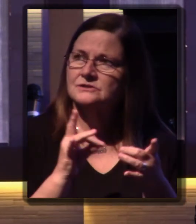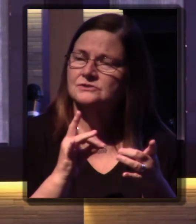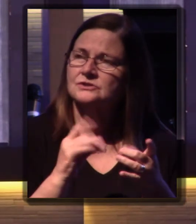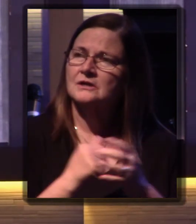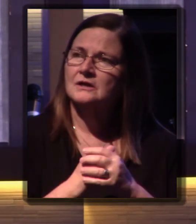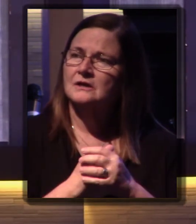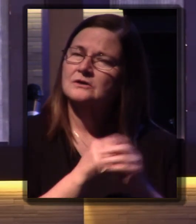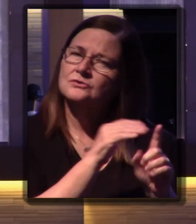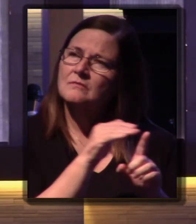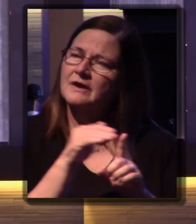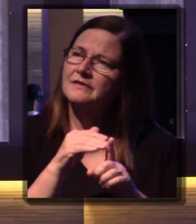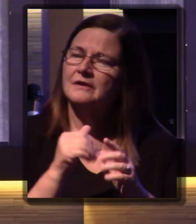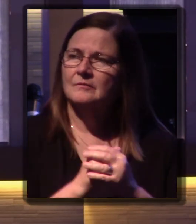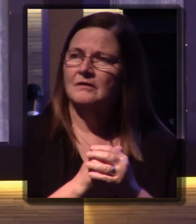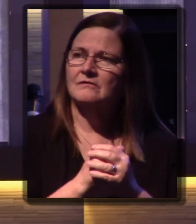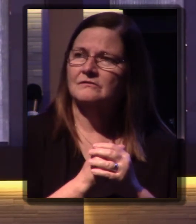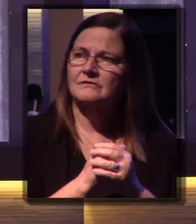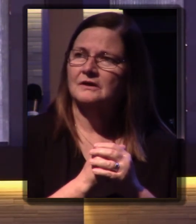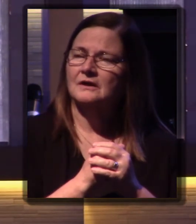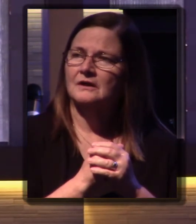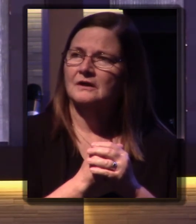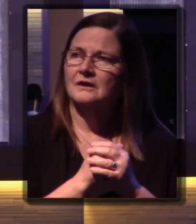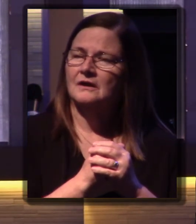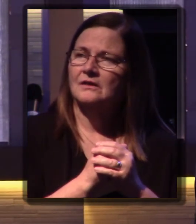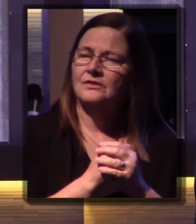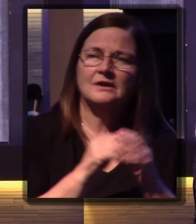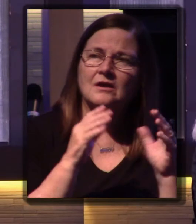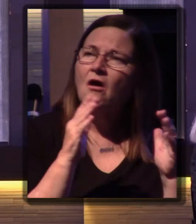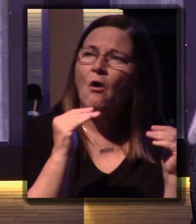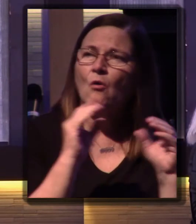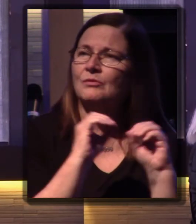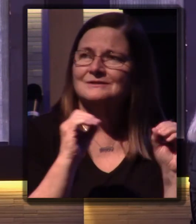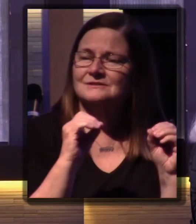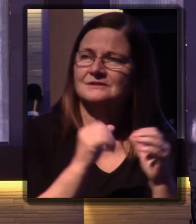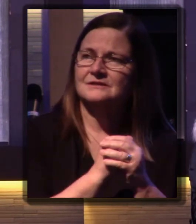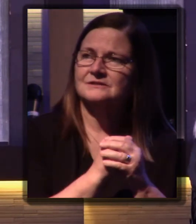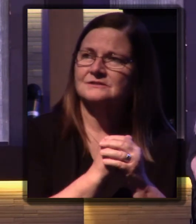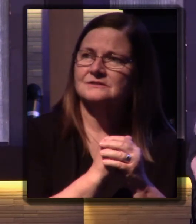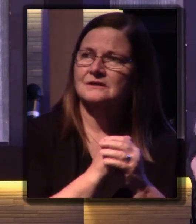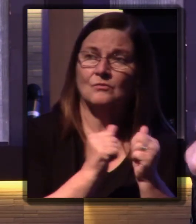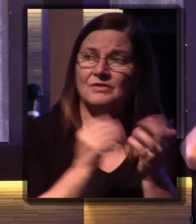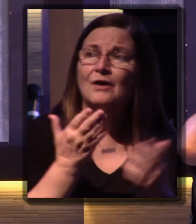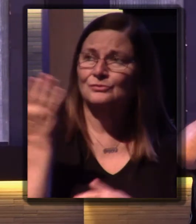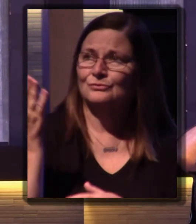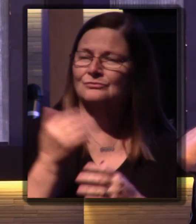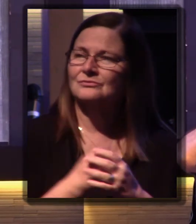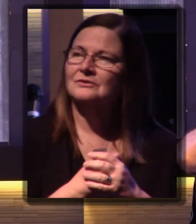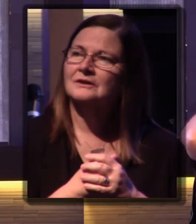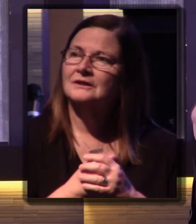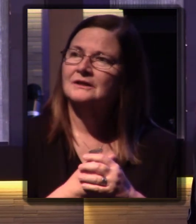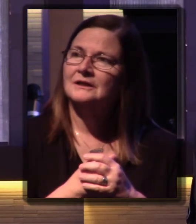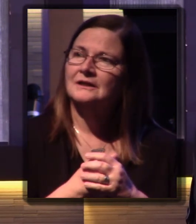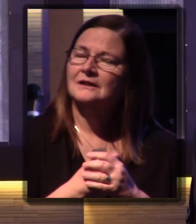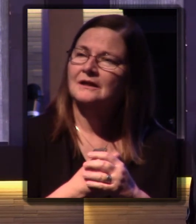to remind them of the hopelessness of what we are trying to accomplish in this world apart from